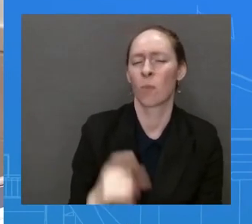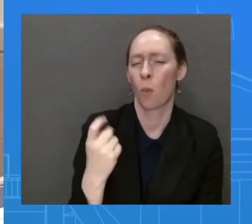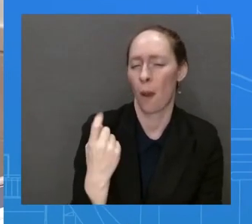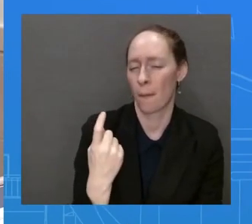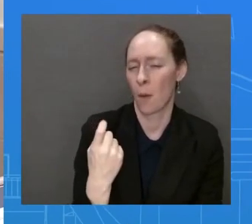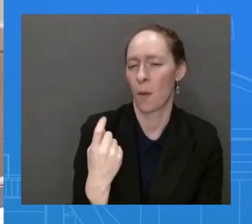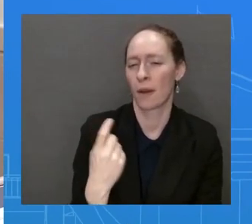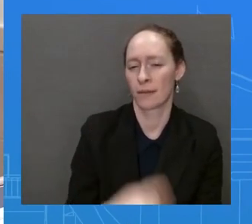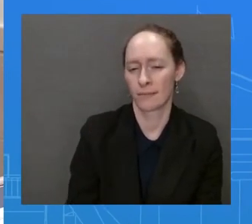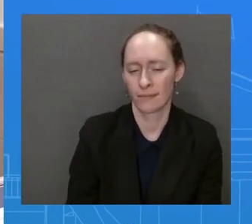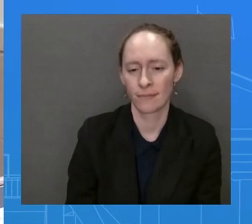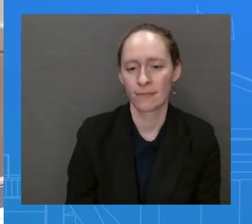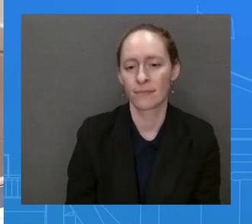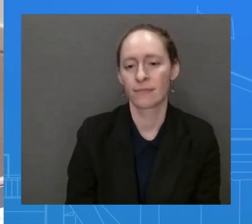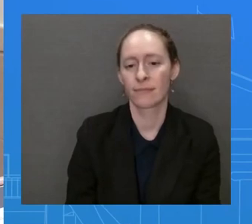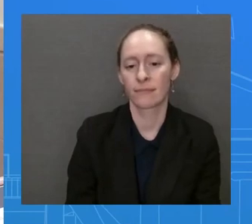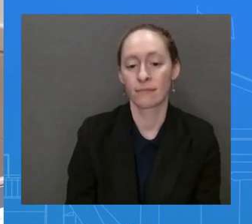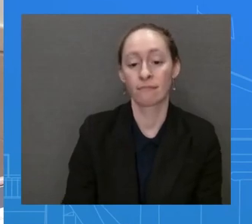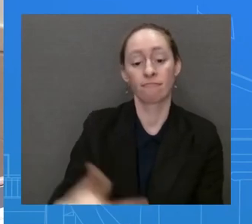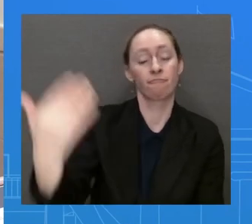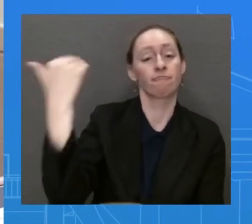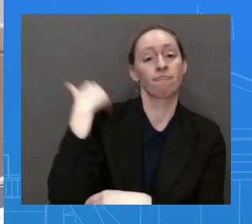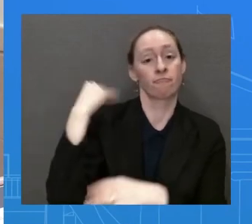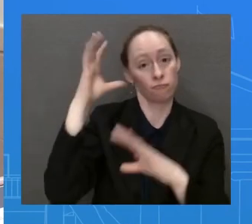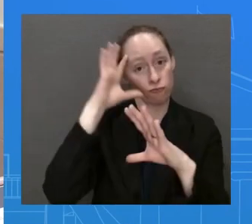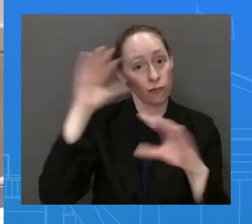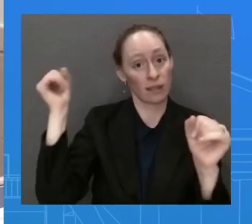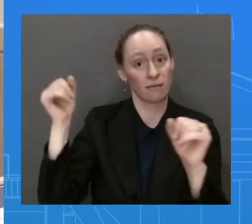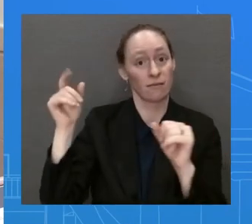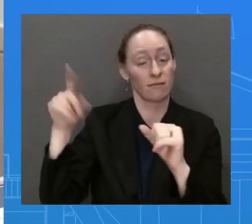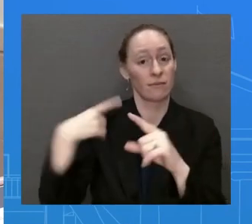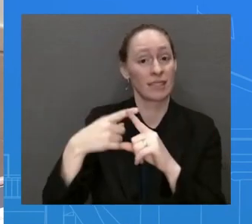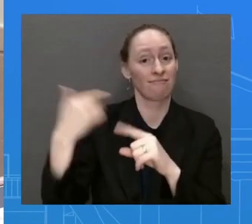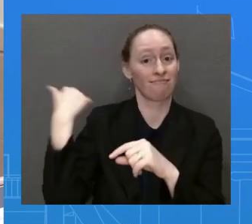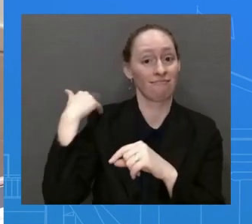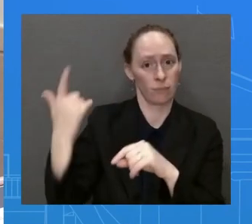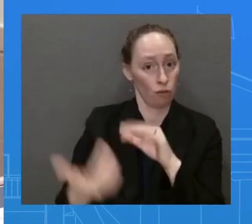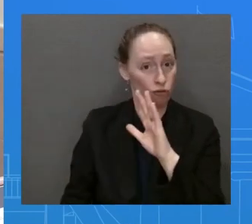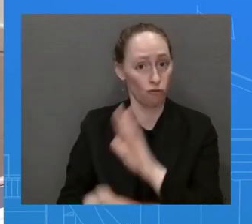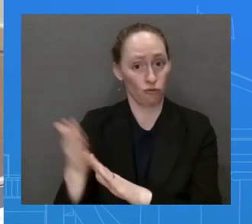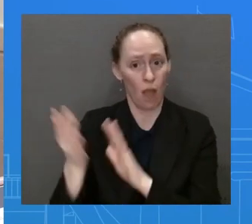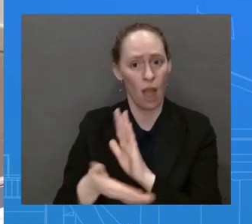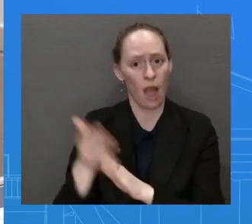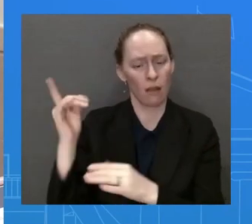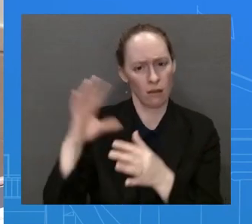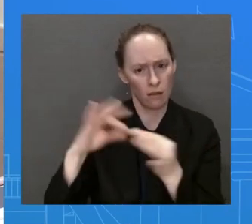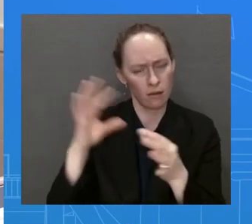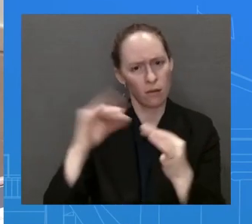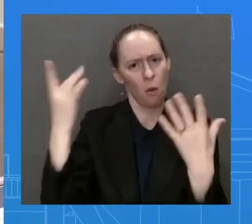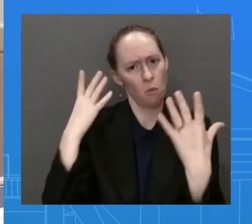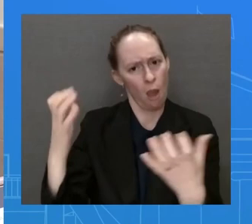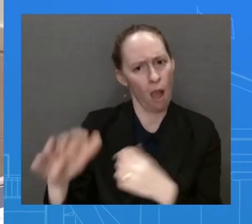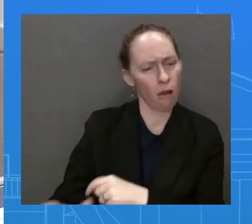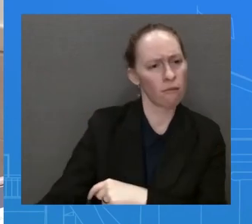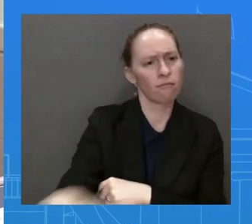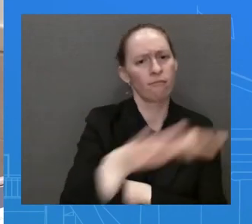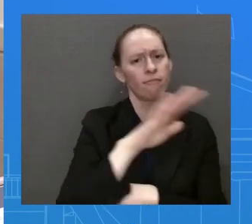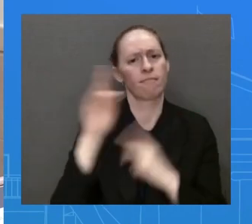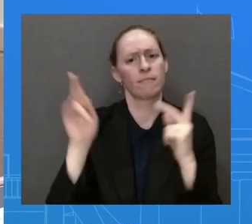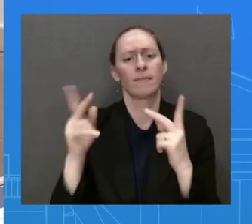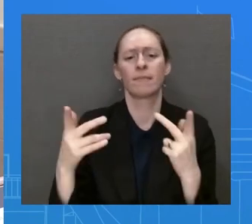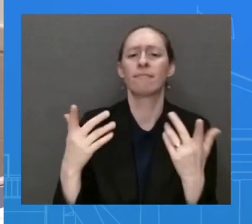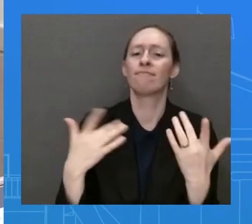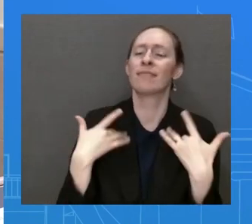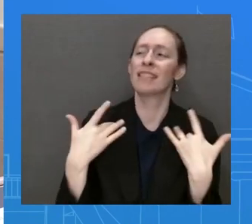the argument that he would restore confidence. We know that he's in the process of deciding whether to officially announce he's running for re-election.